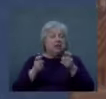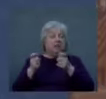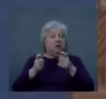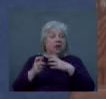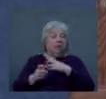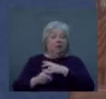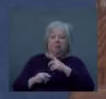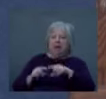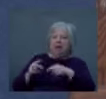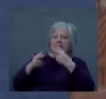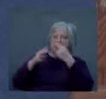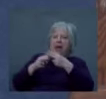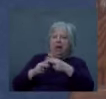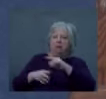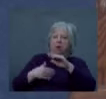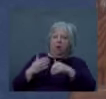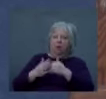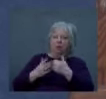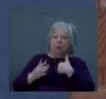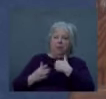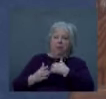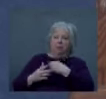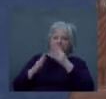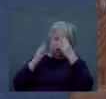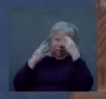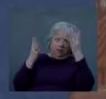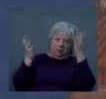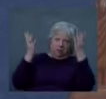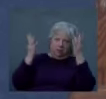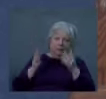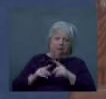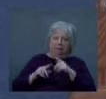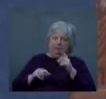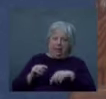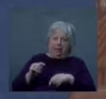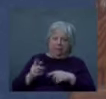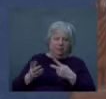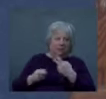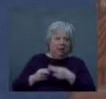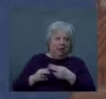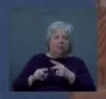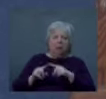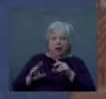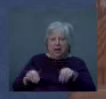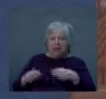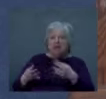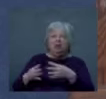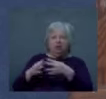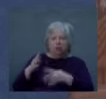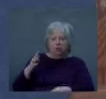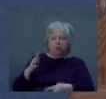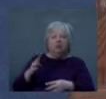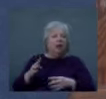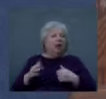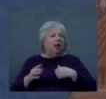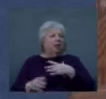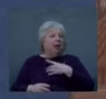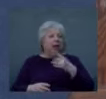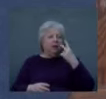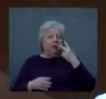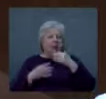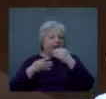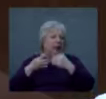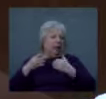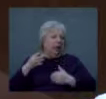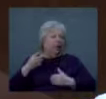the entire committee off the top of my head. Director Adcock, I can get you the members. I would like to see a list